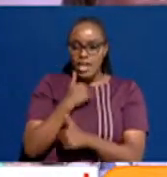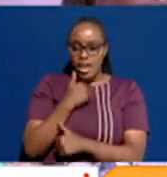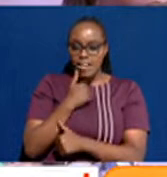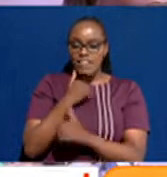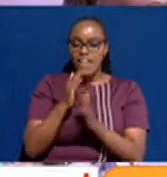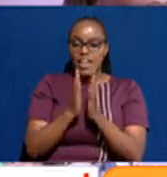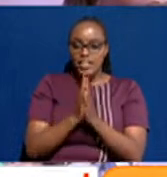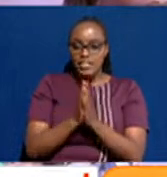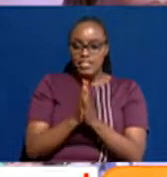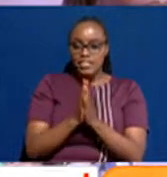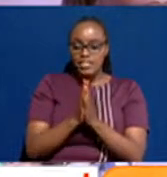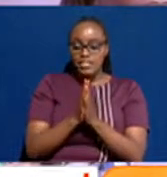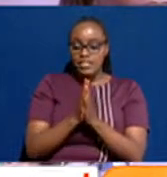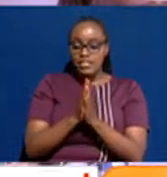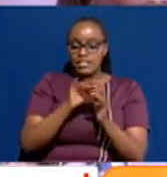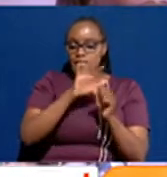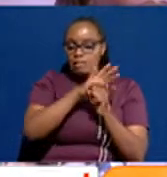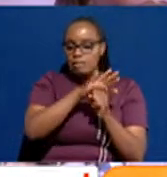entrench and